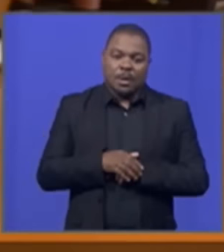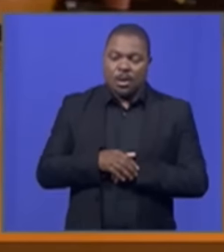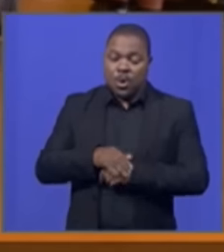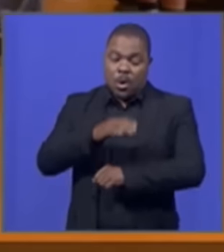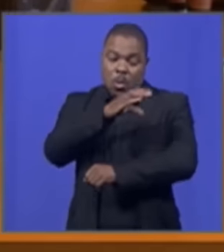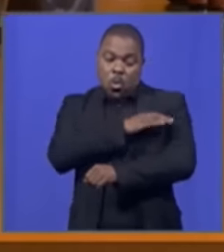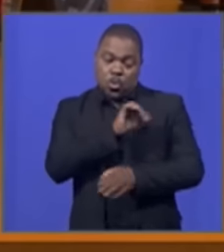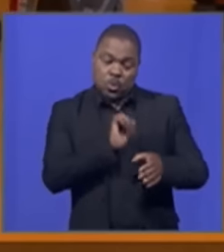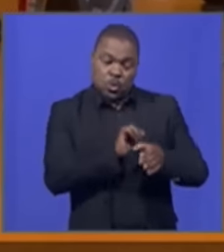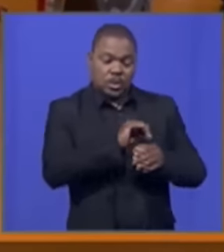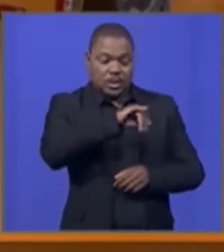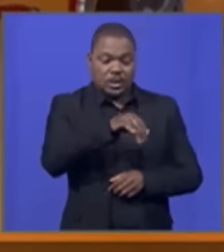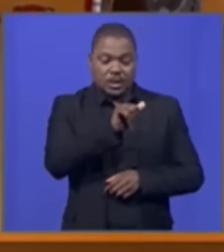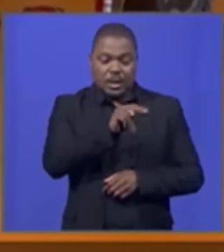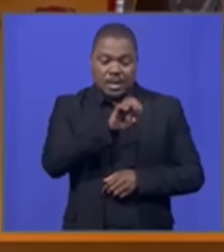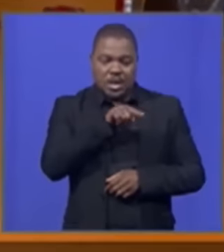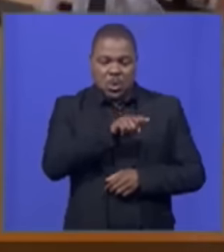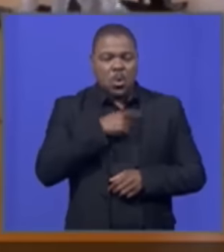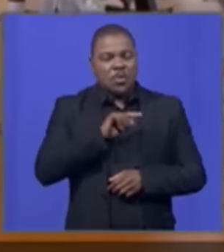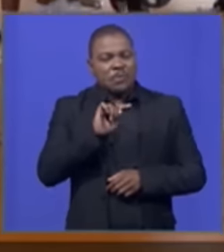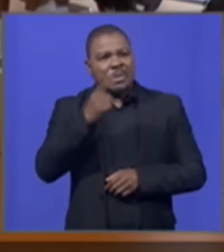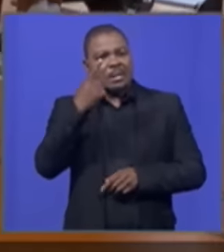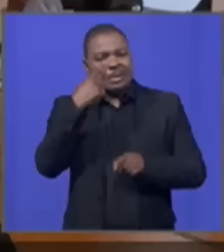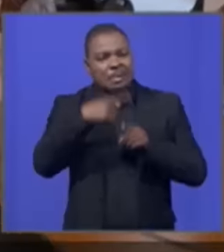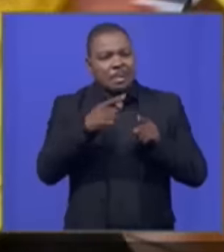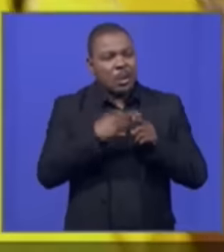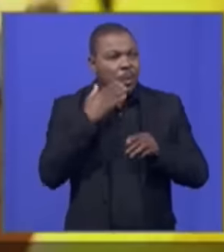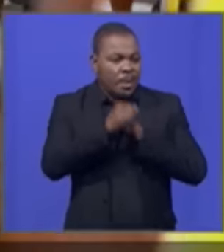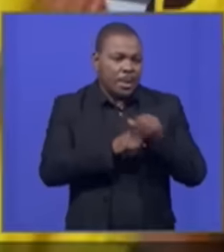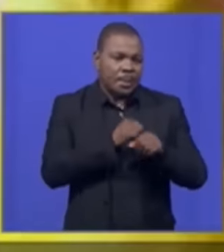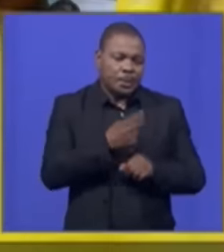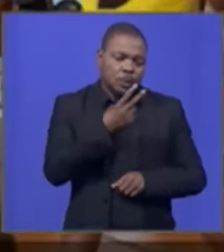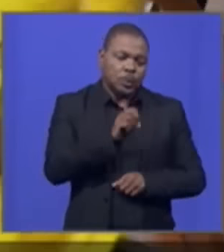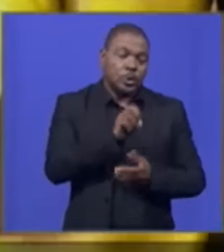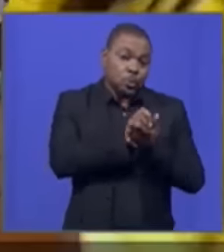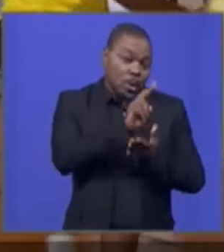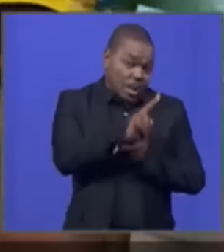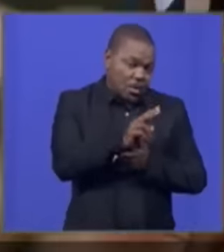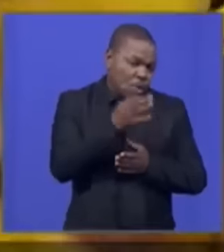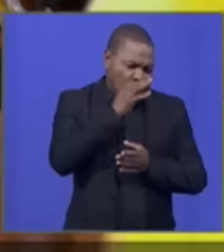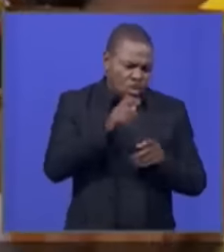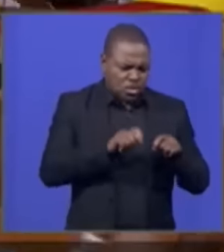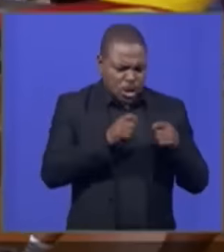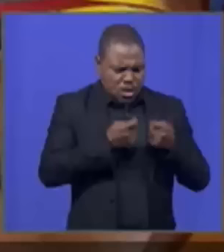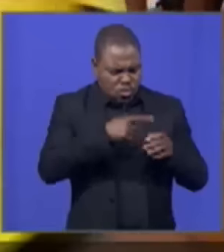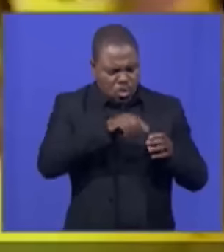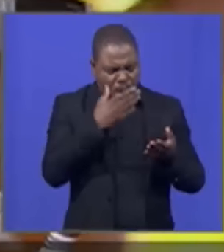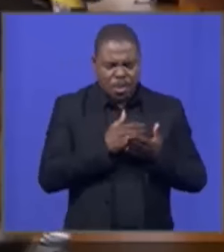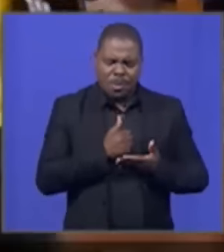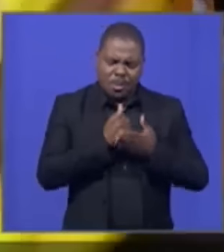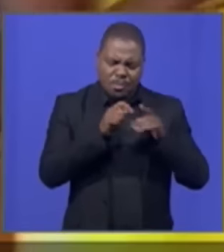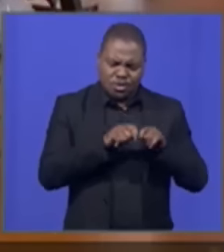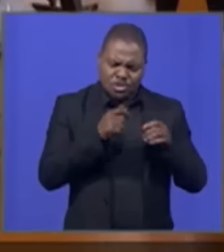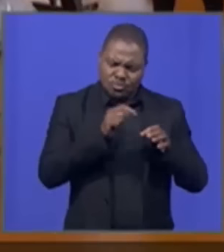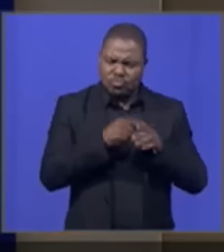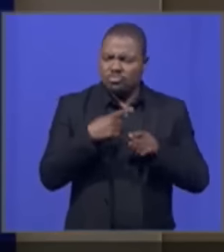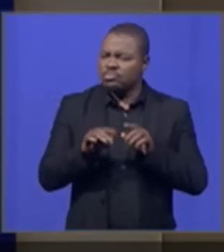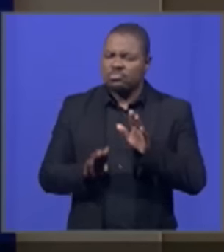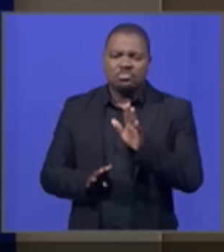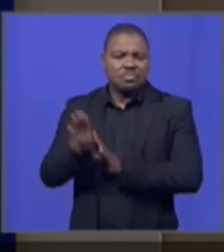jane yo a ralokile go papadi ya mathomo ya AFCON ka ngwaga wa 2012 o re baraloki ba ka thusa setlhopha go besha wa tuka. You've